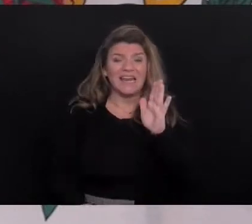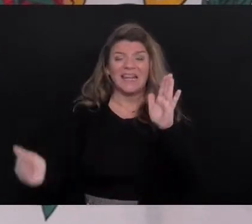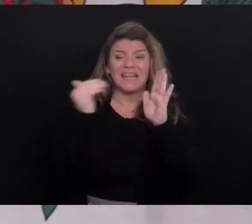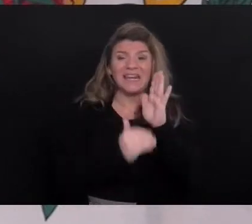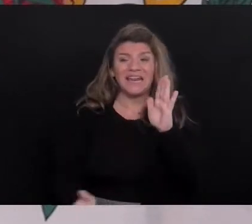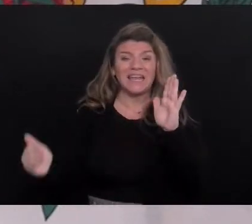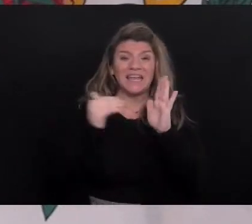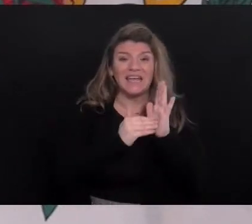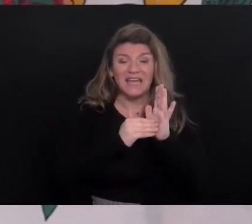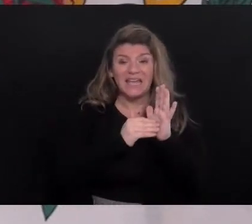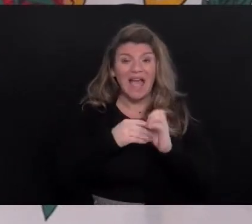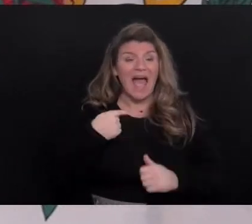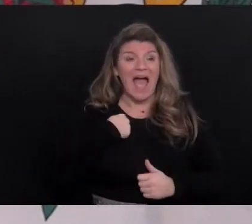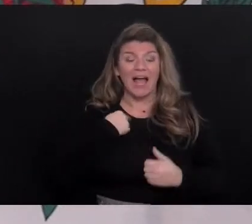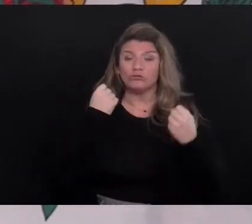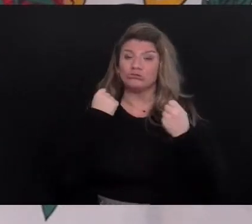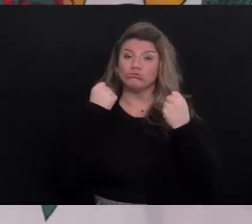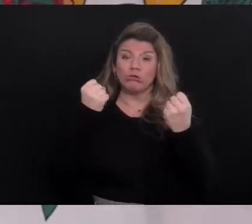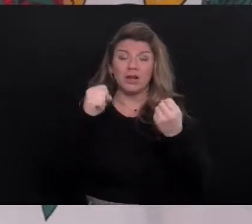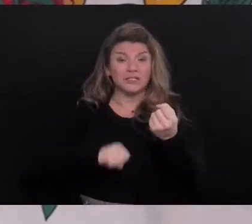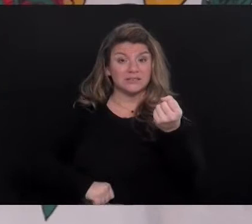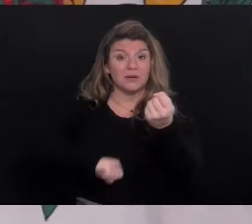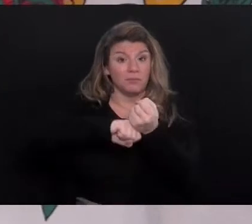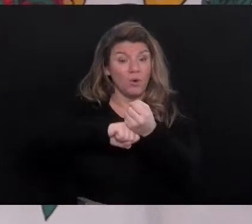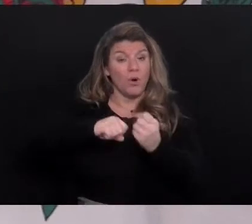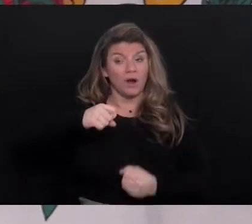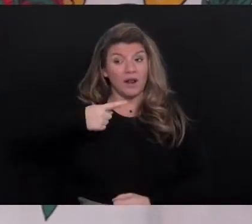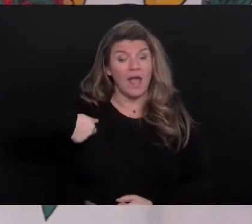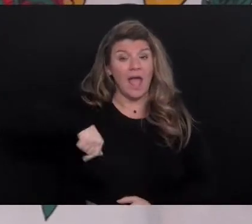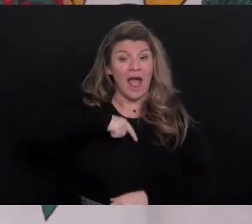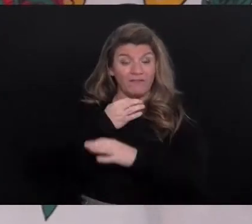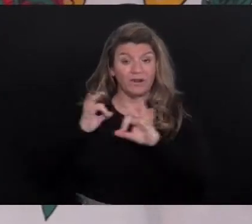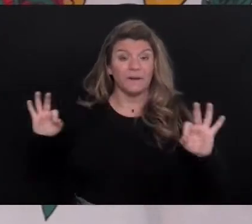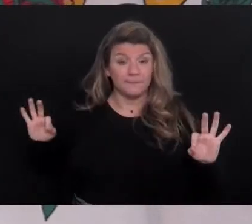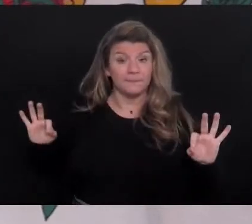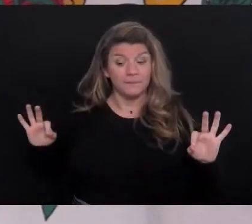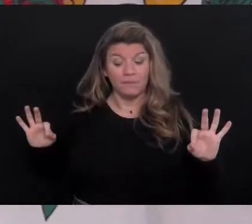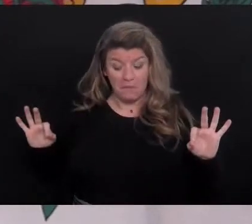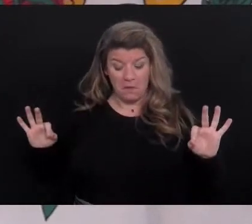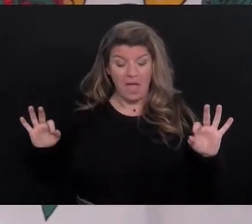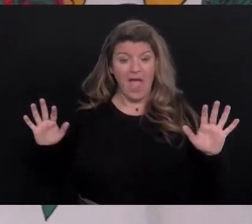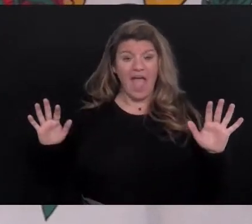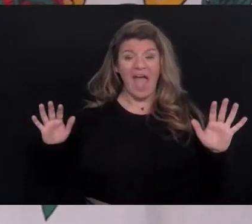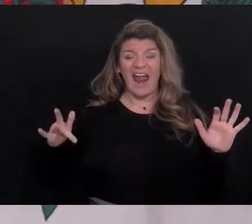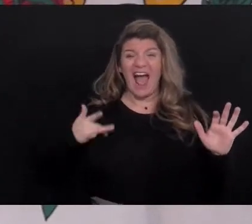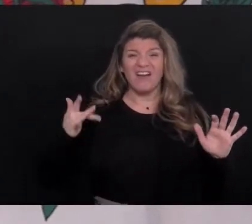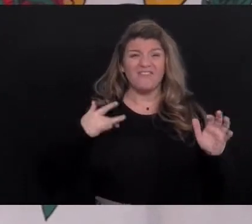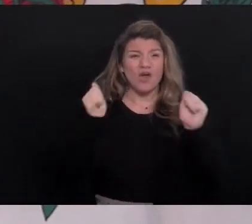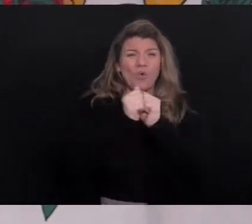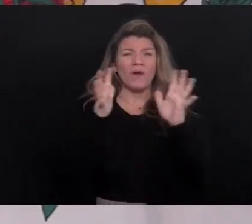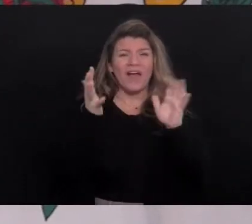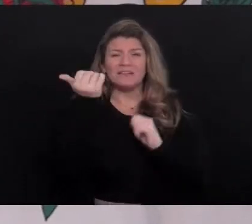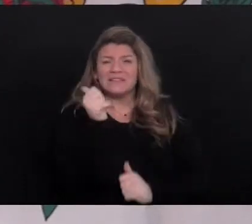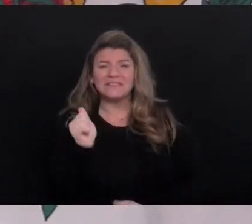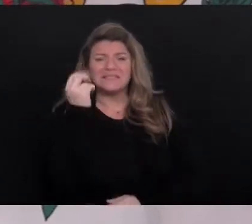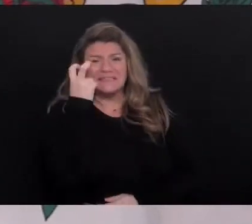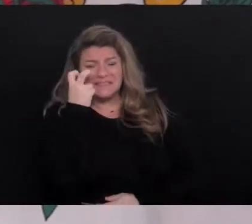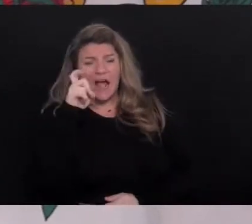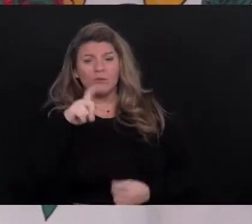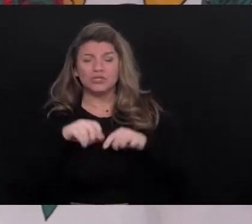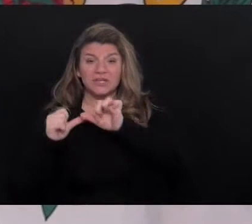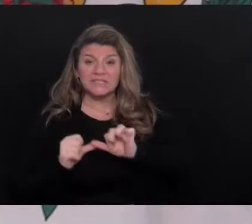you know, I stand strongly behind our freedoms. And I absolutely should, I think without question, we should continue to